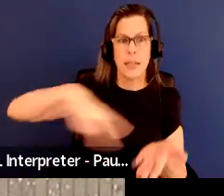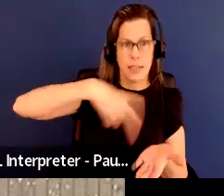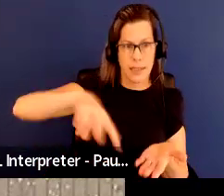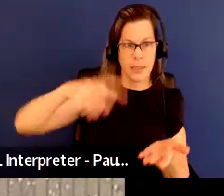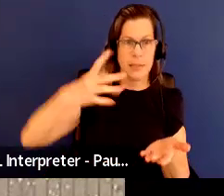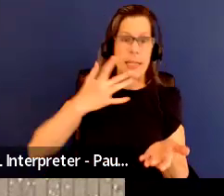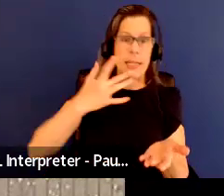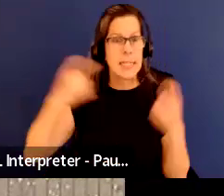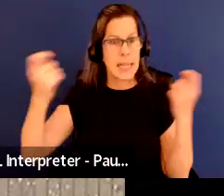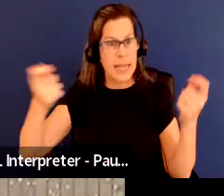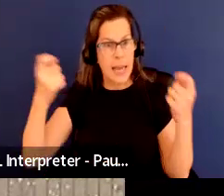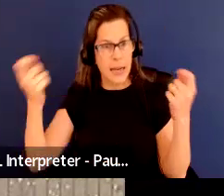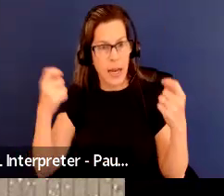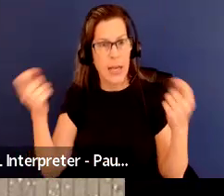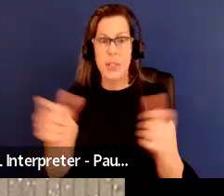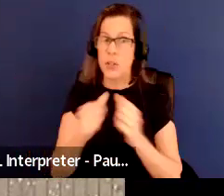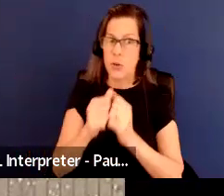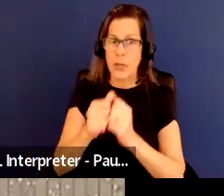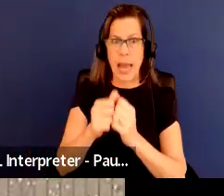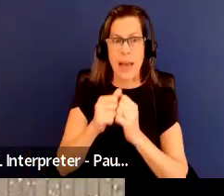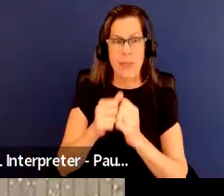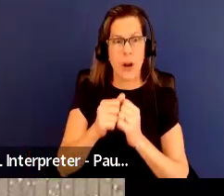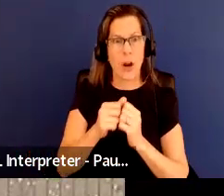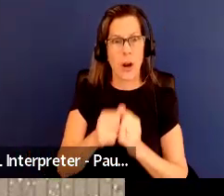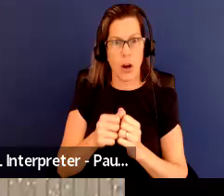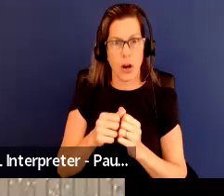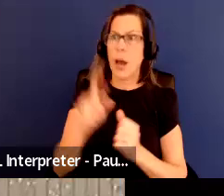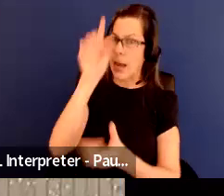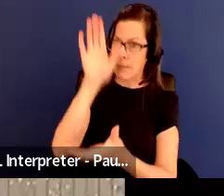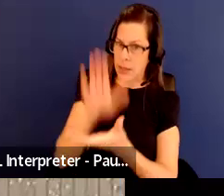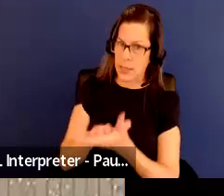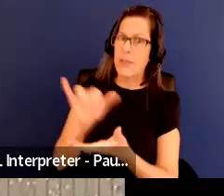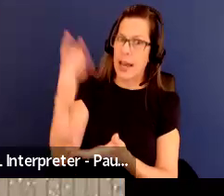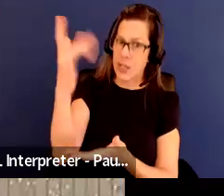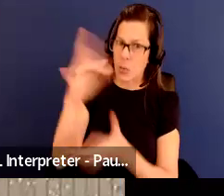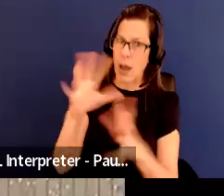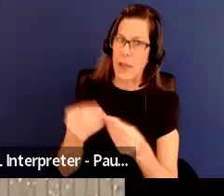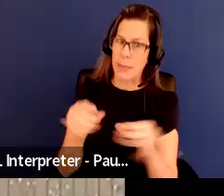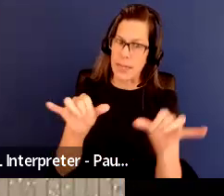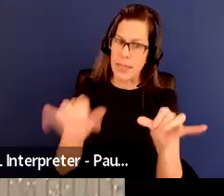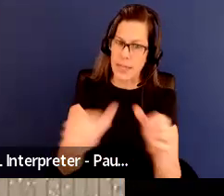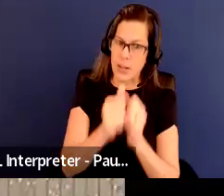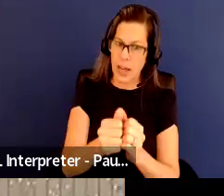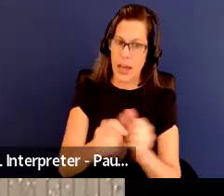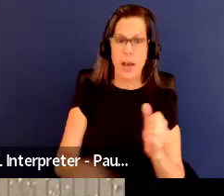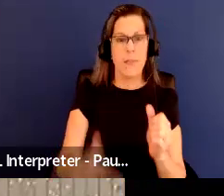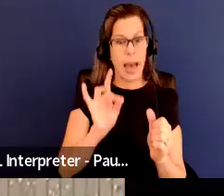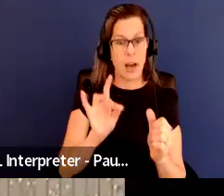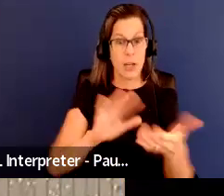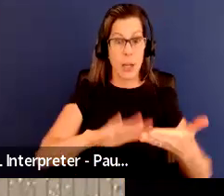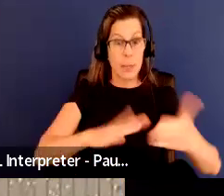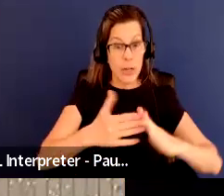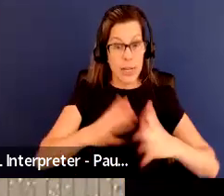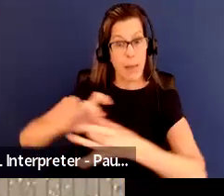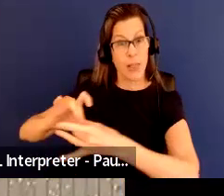posadas together. I again believe these were the reasons that families stayed, because they found community and they found belonging